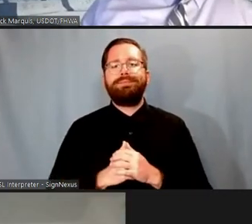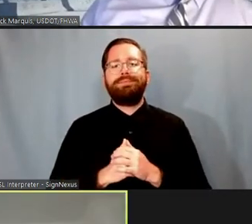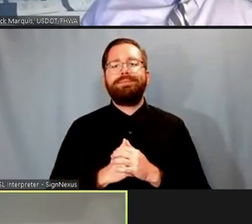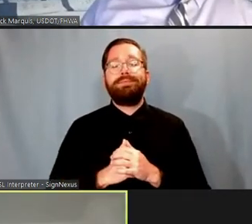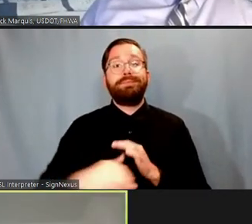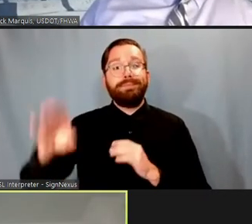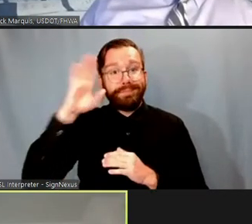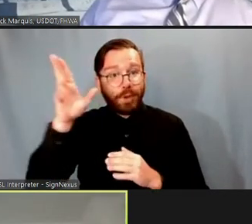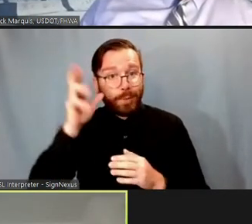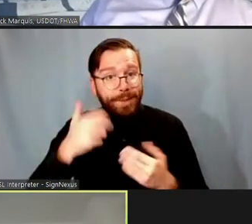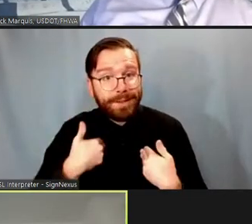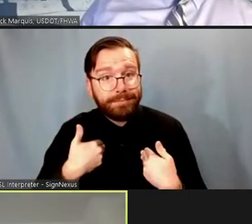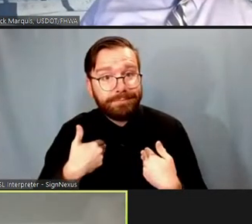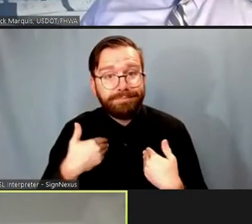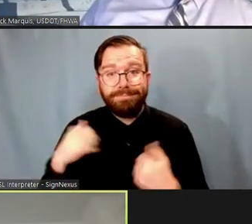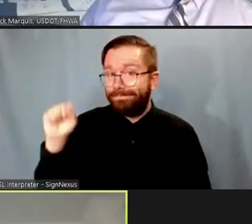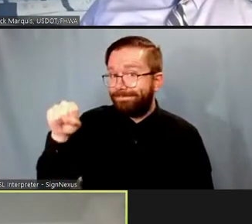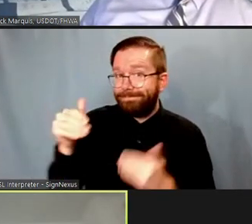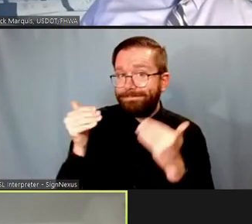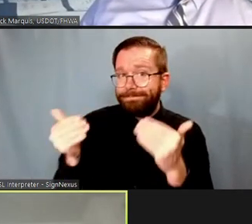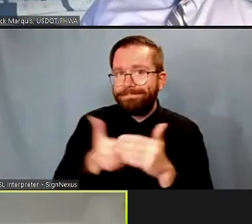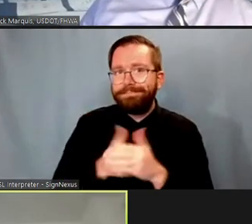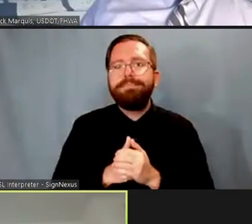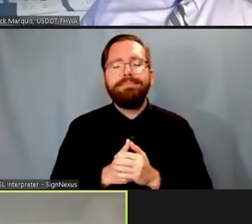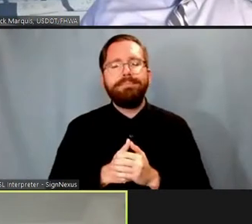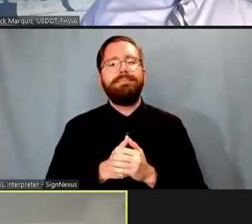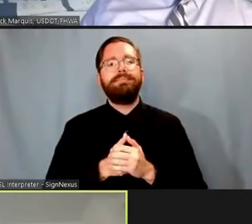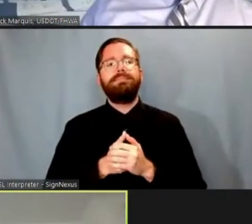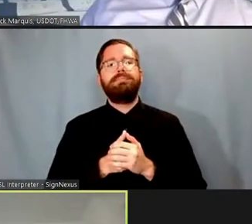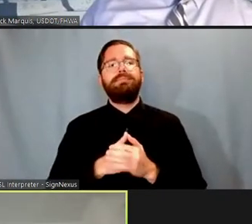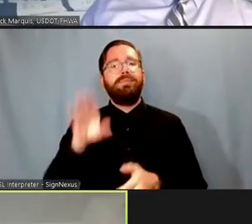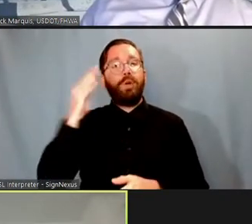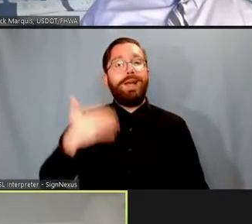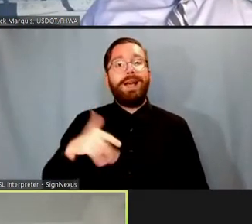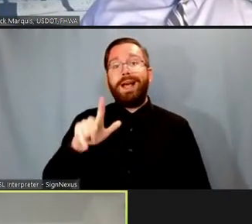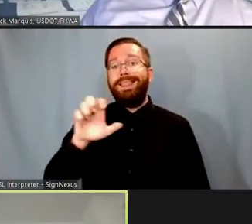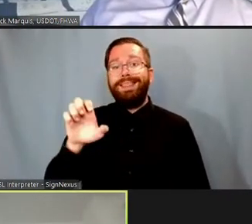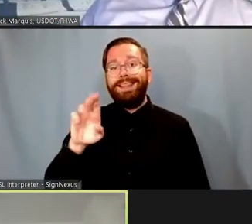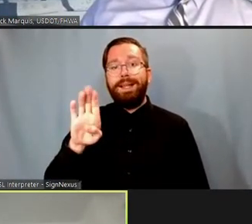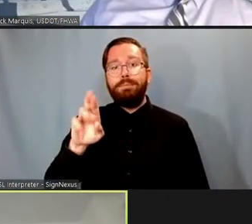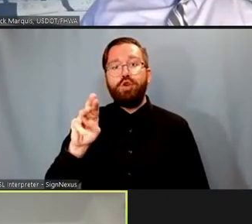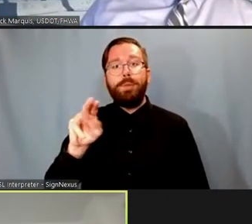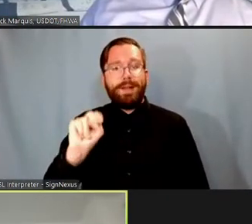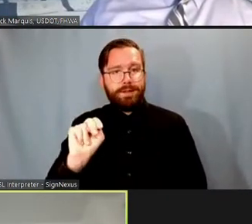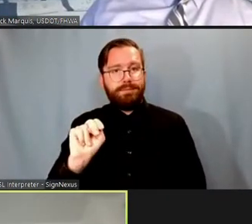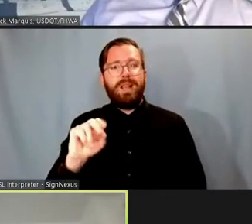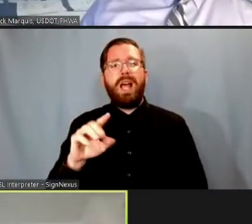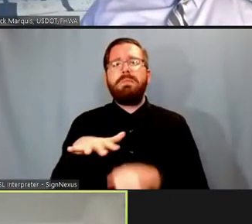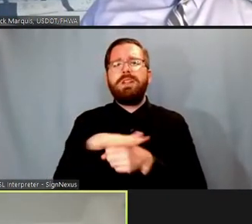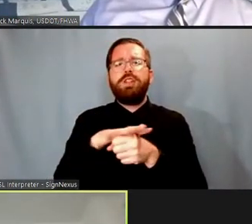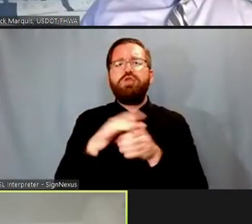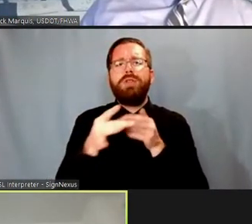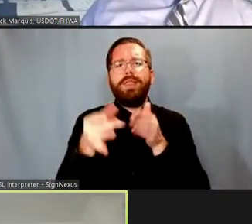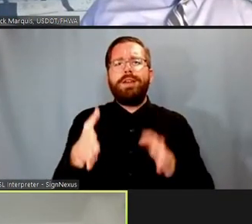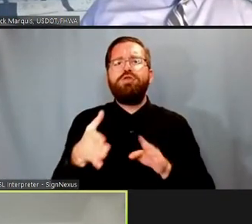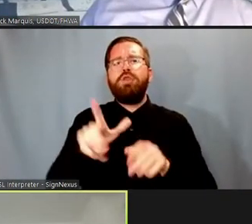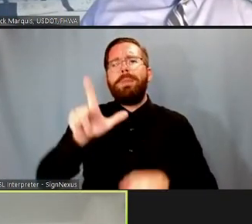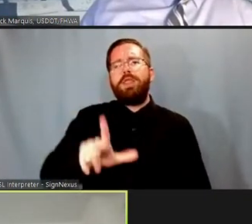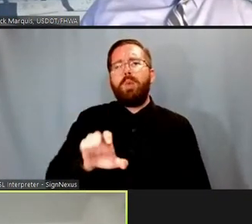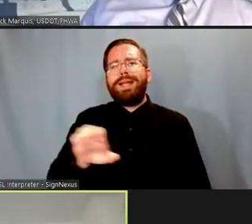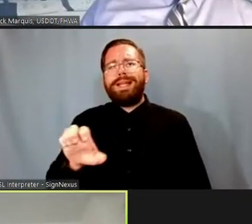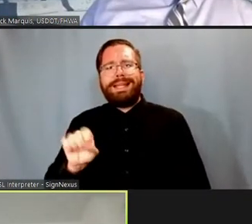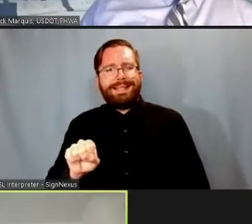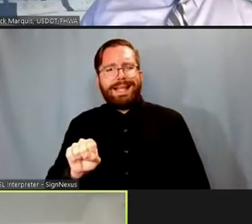hi can you hear me yes hi i'm lee berman district leader from the lower east side of manhattan a